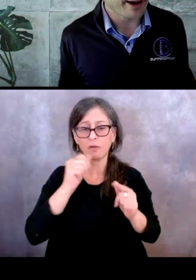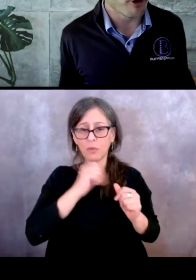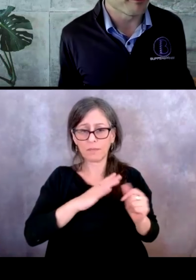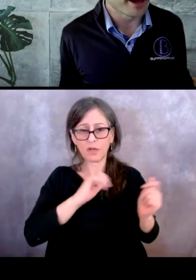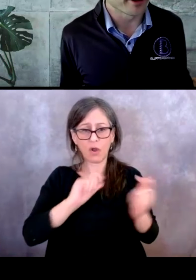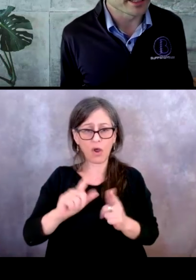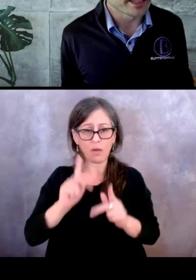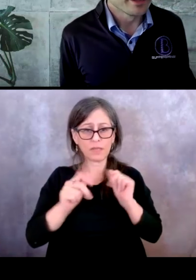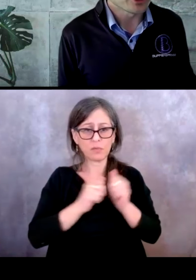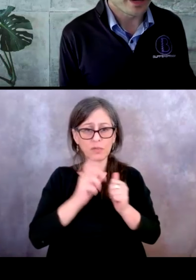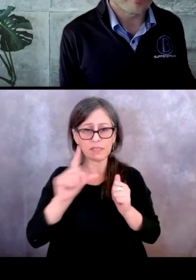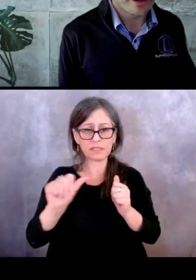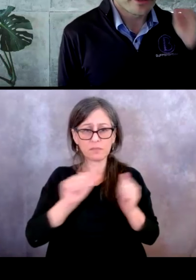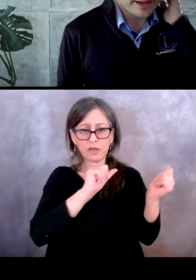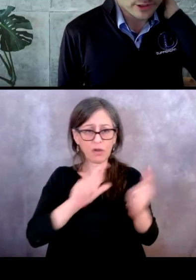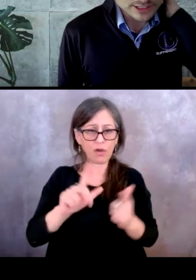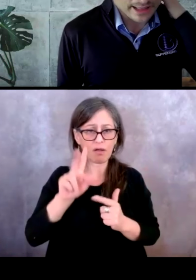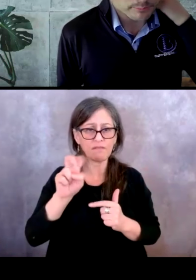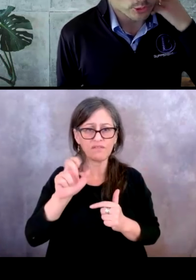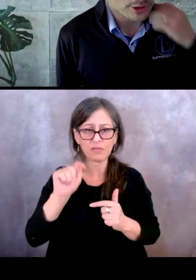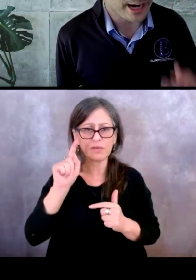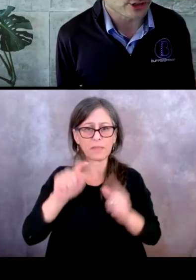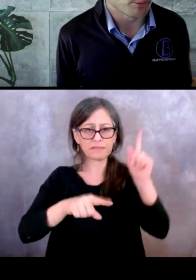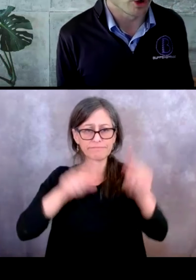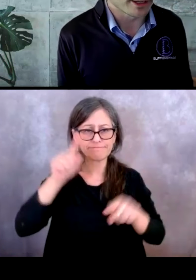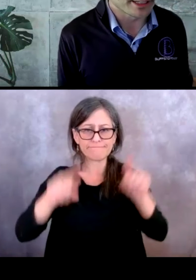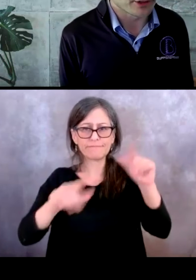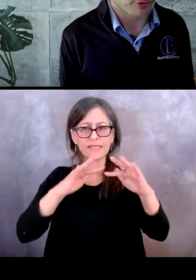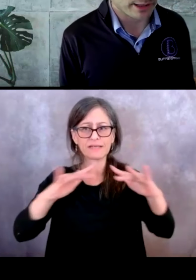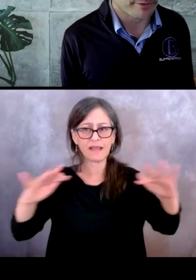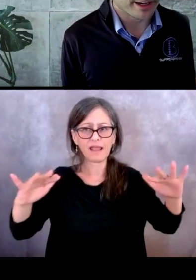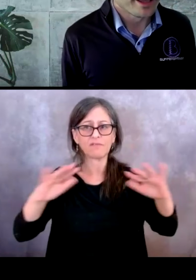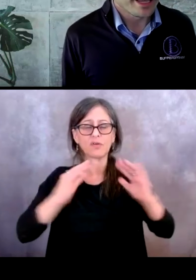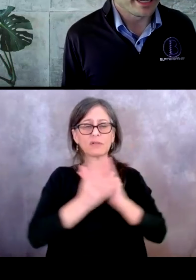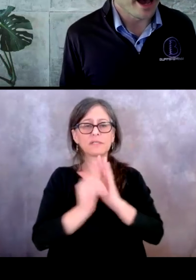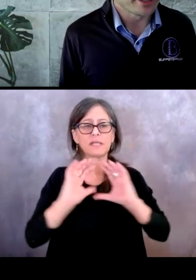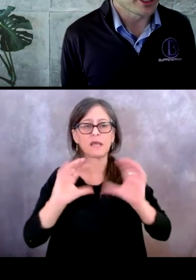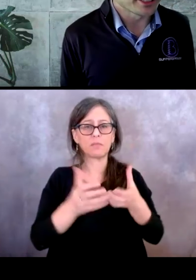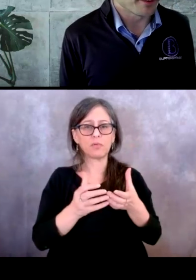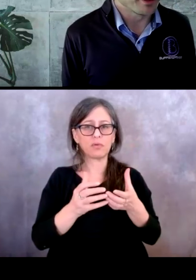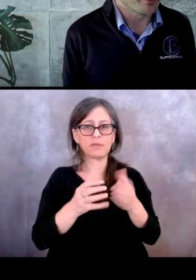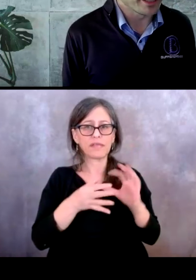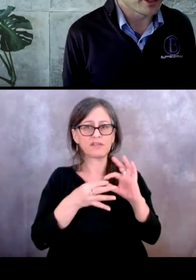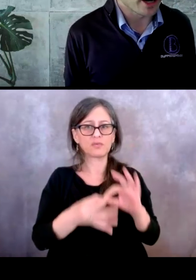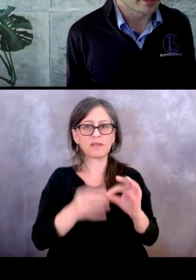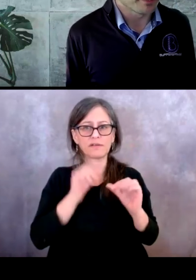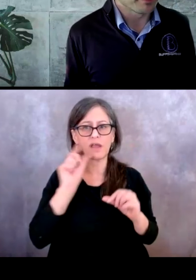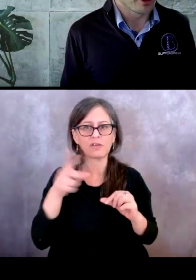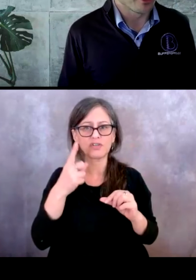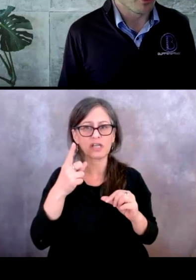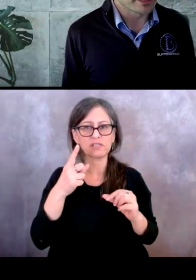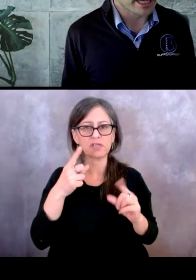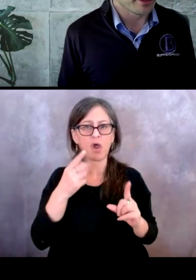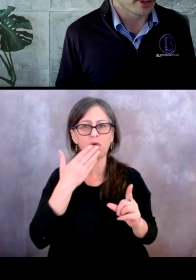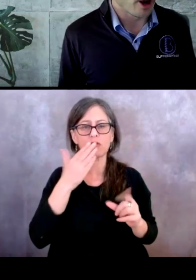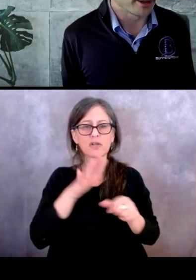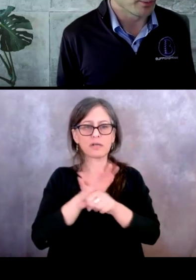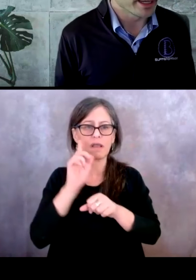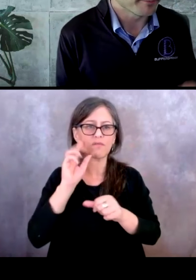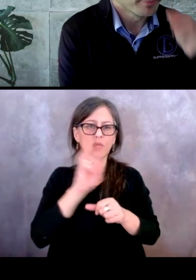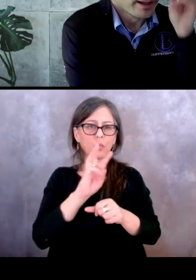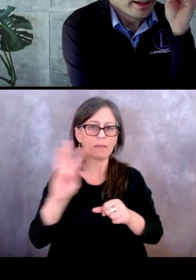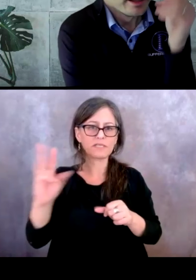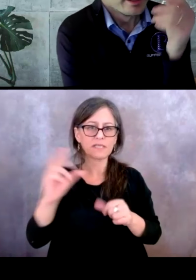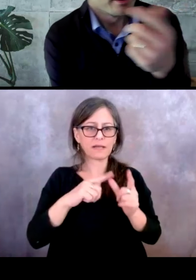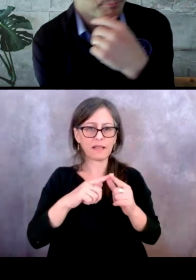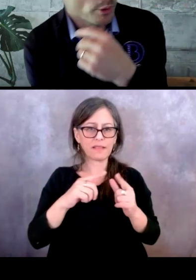can't hire all veterans. So we have to have a diverse talent pool that actually works and is relevant, and not just someone that we chalked up to put on the website and they're gone in a